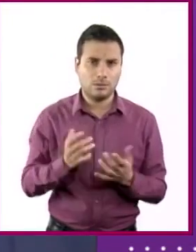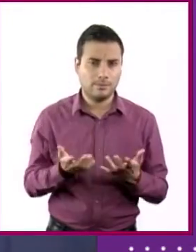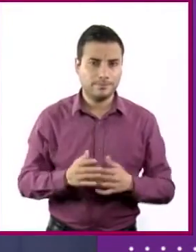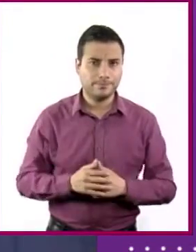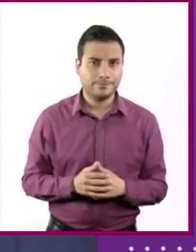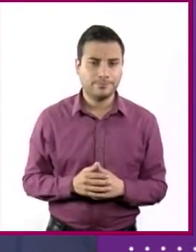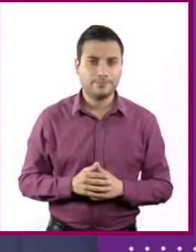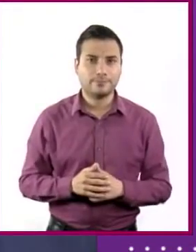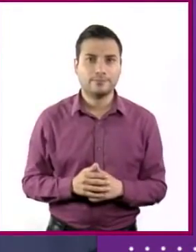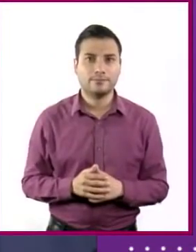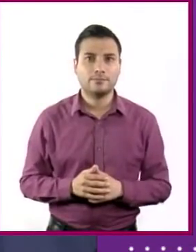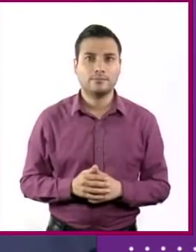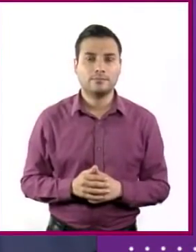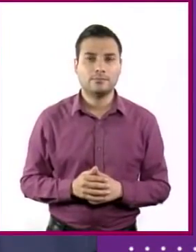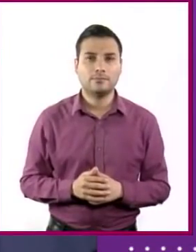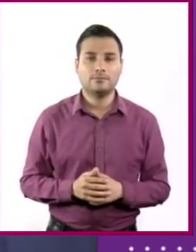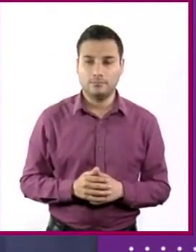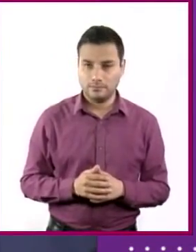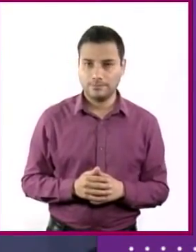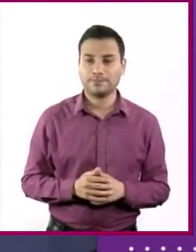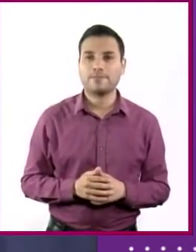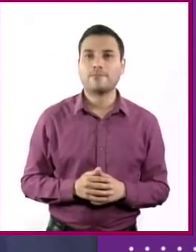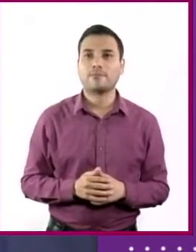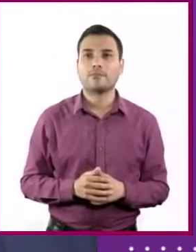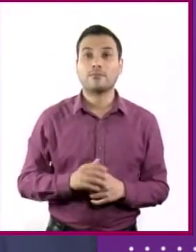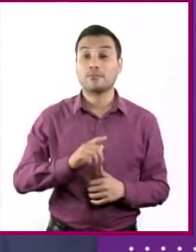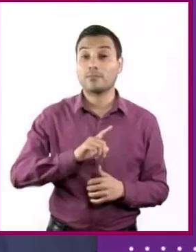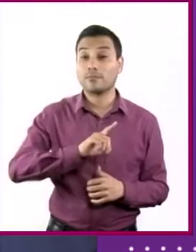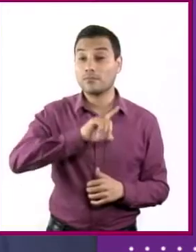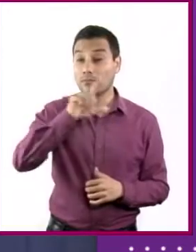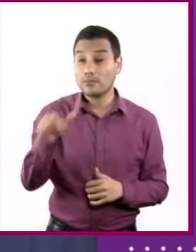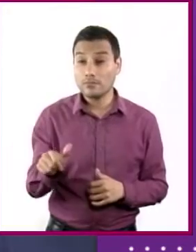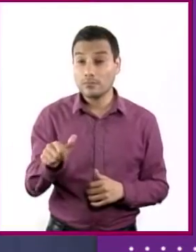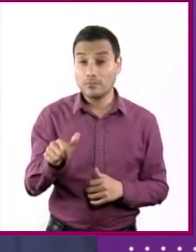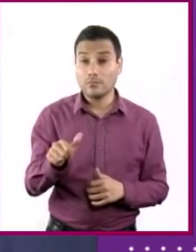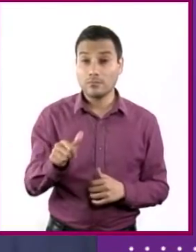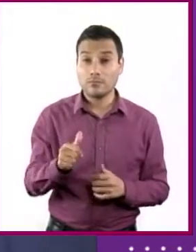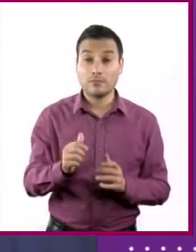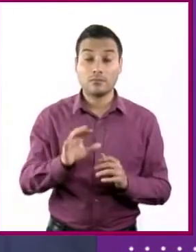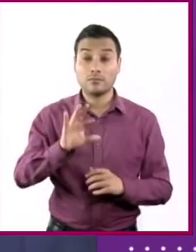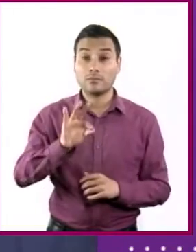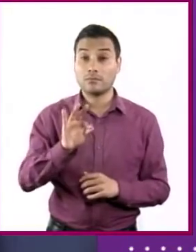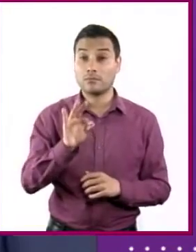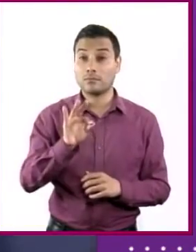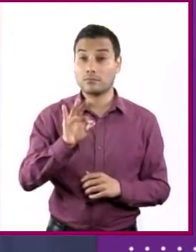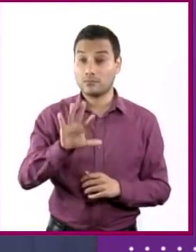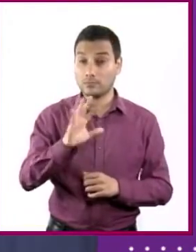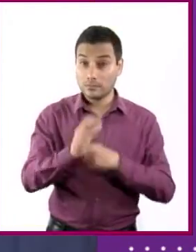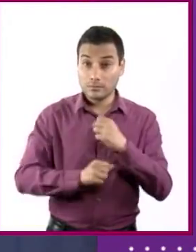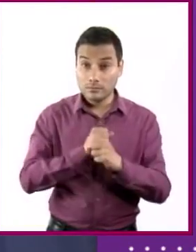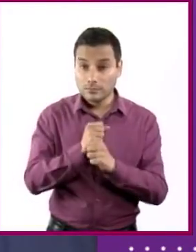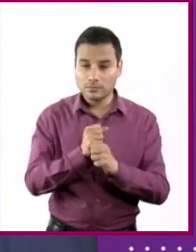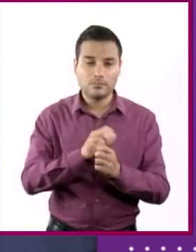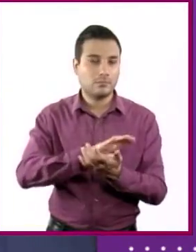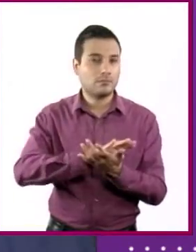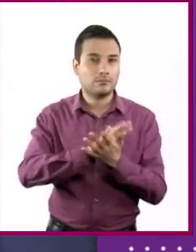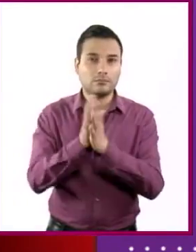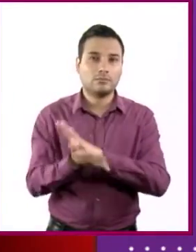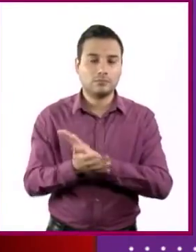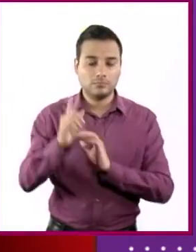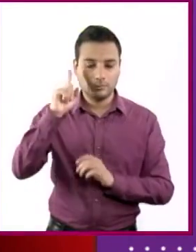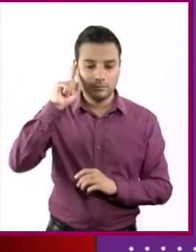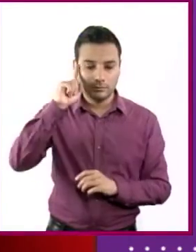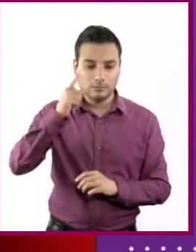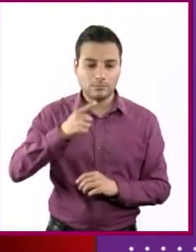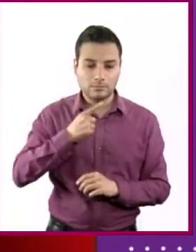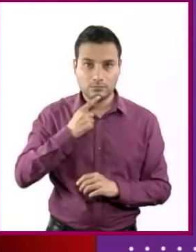Yes, he could. But he was completely deaf when he was 45. Could he play